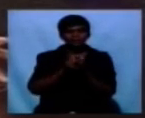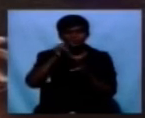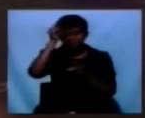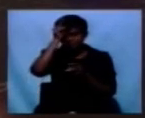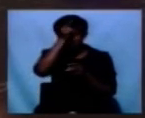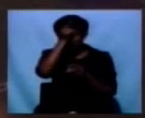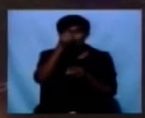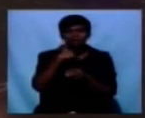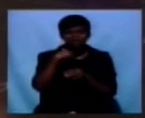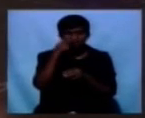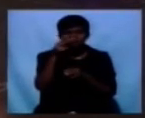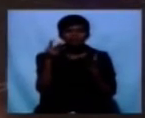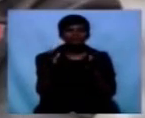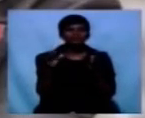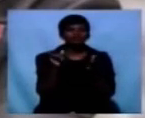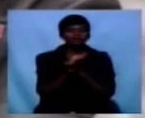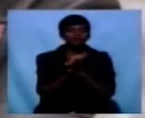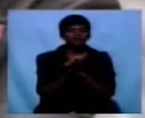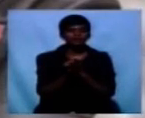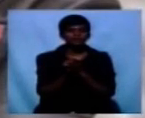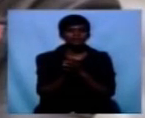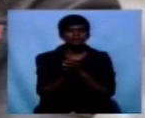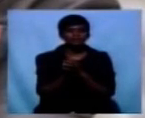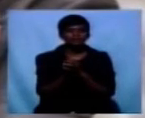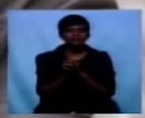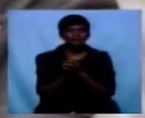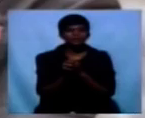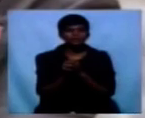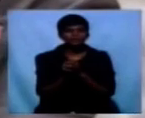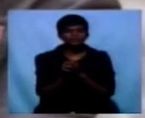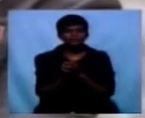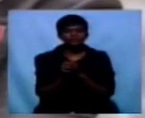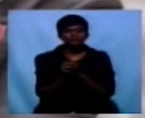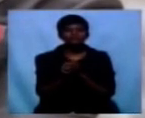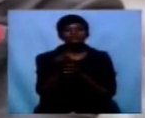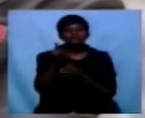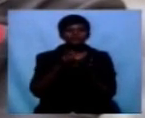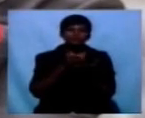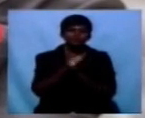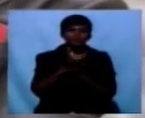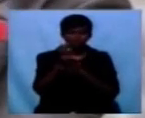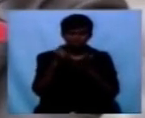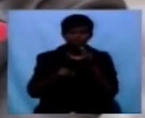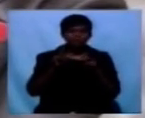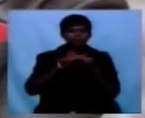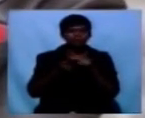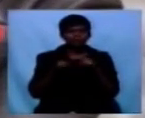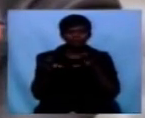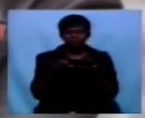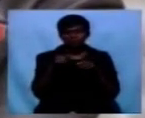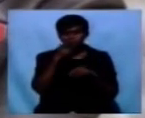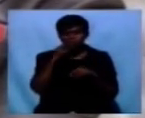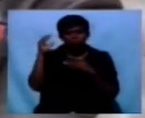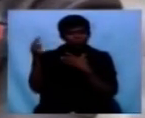have captured that road. We have captured that road. You are correct, because what our colleagues have been doing, those that have been